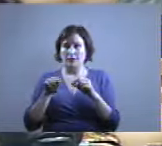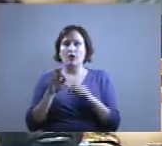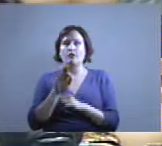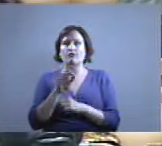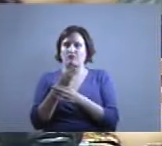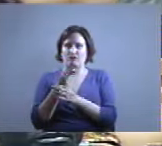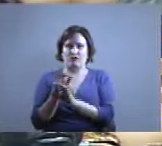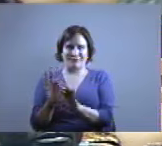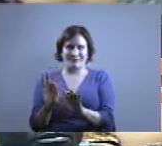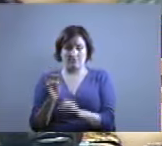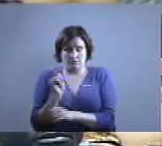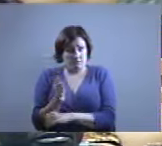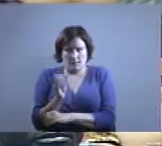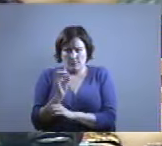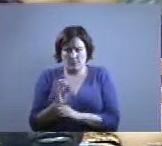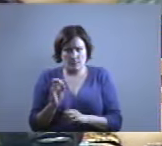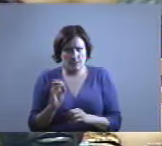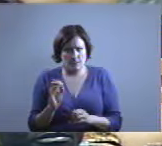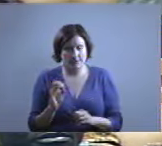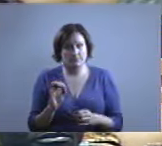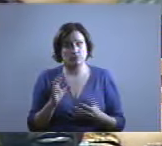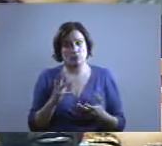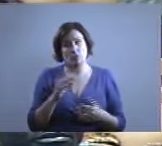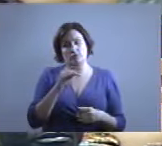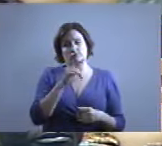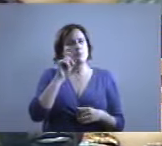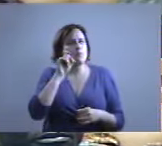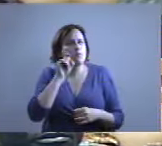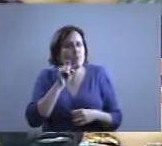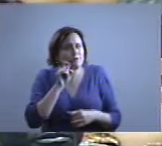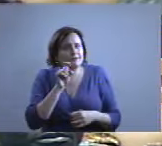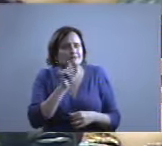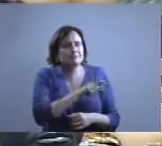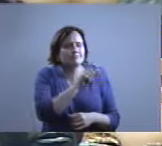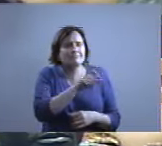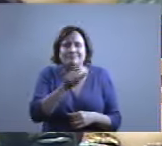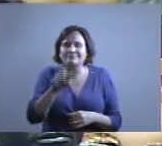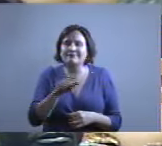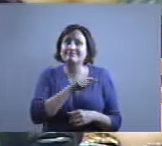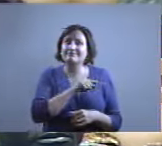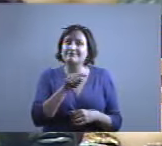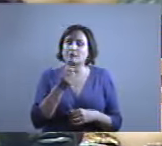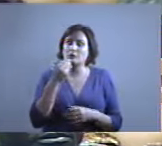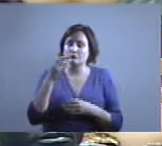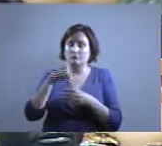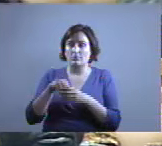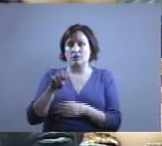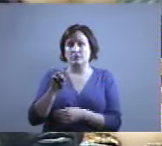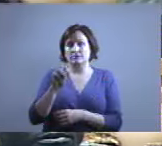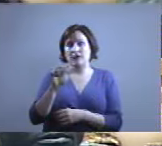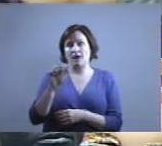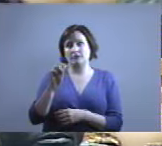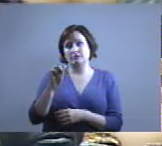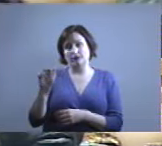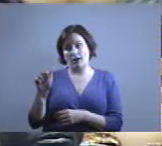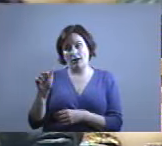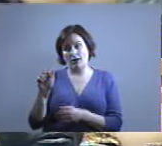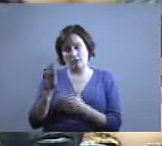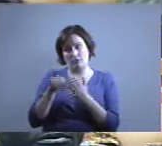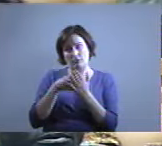And with respect to senior citizens who are registered on the SASA register as